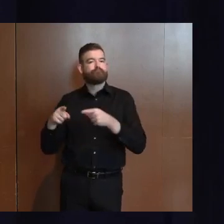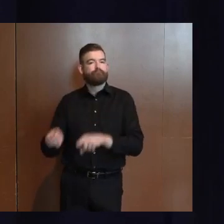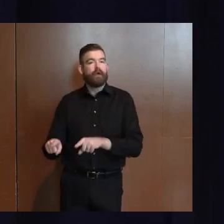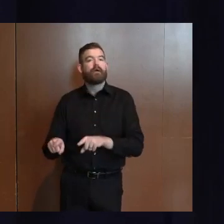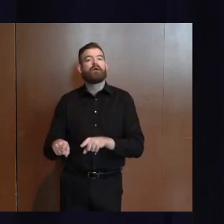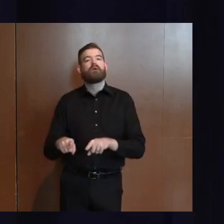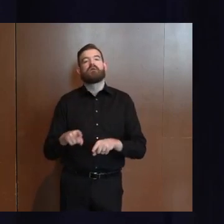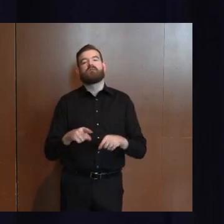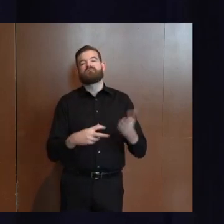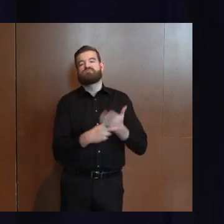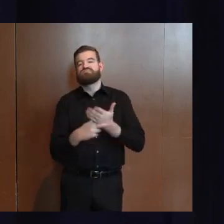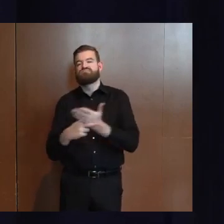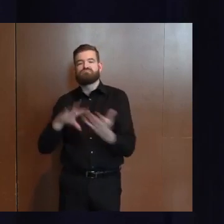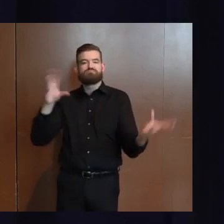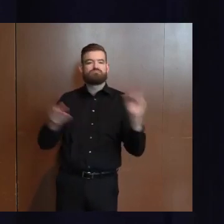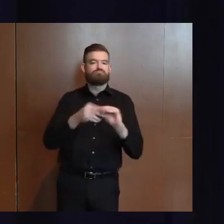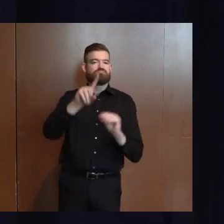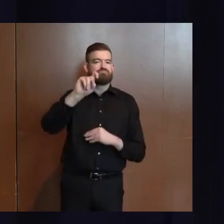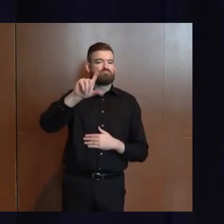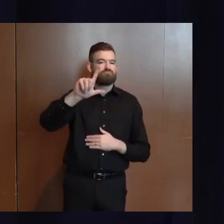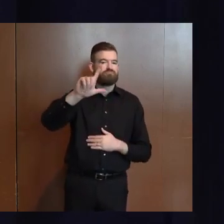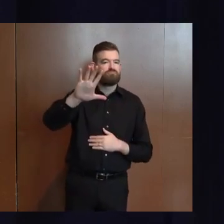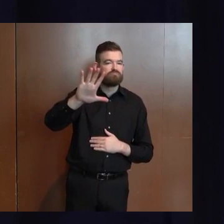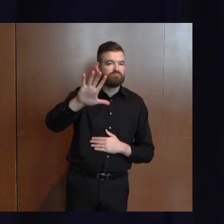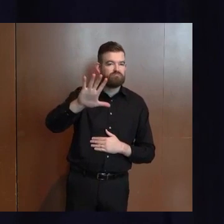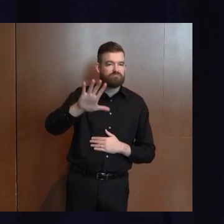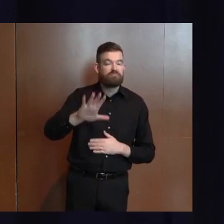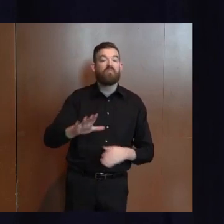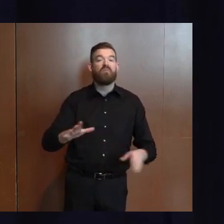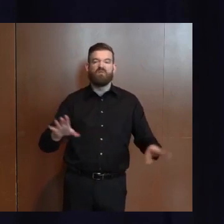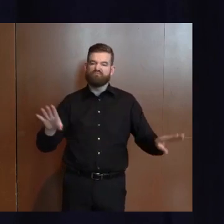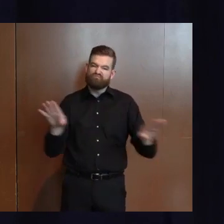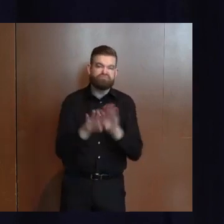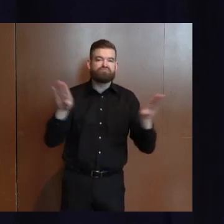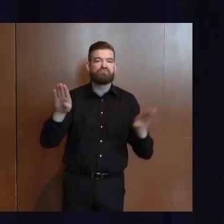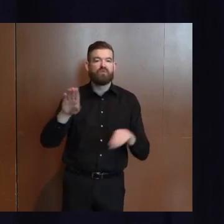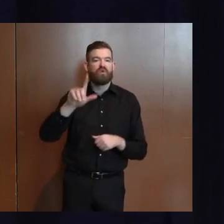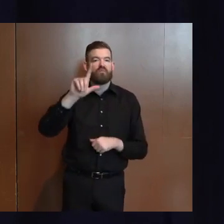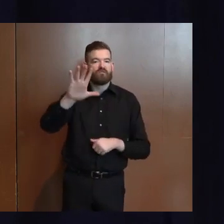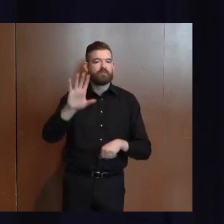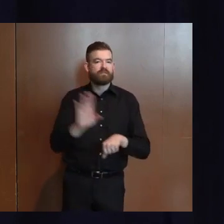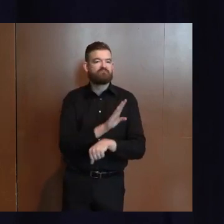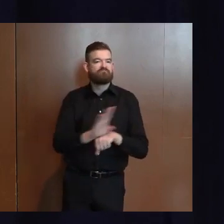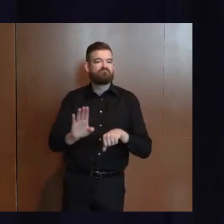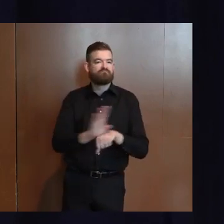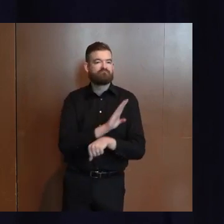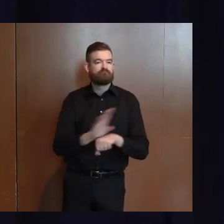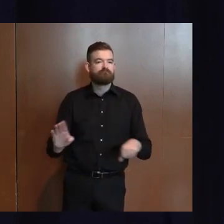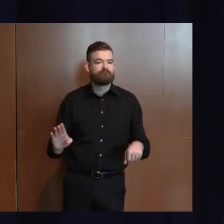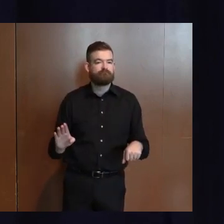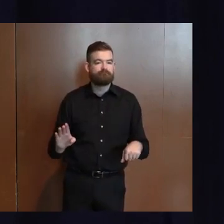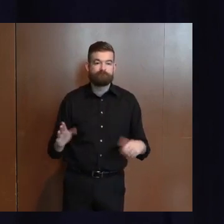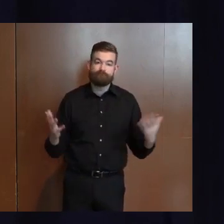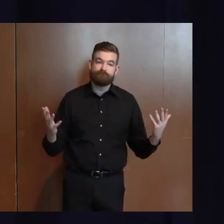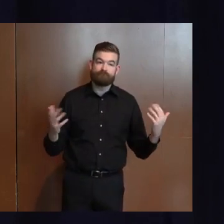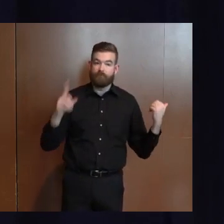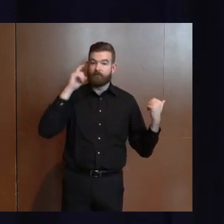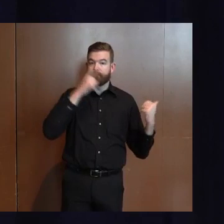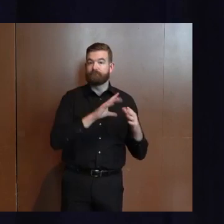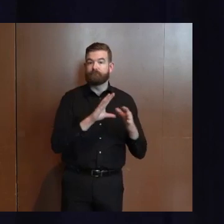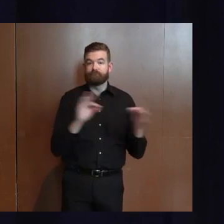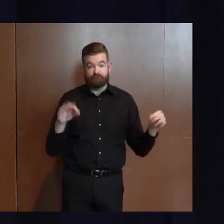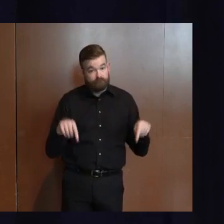125 summonses and closed 5 businesses. And to the governor's point with regard to the seriousness of how we're